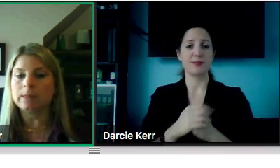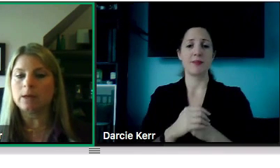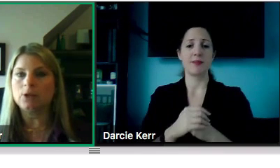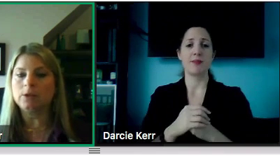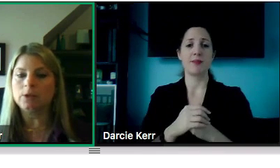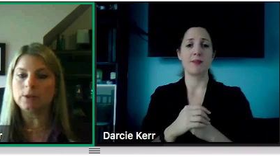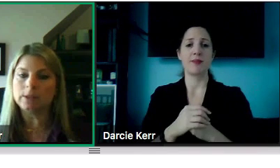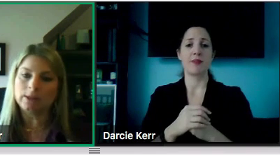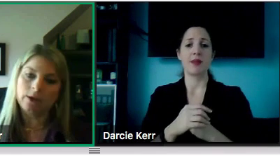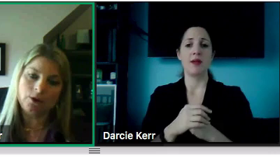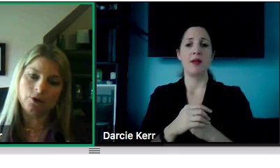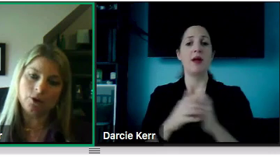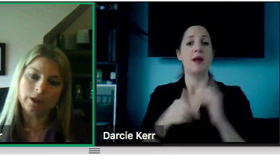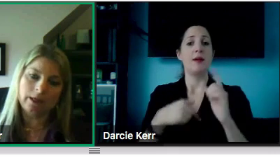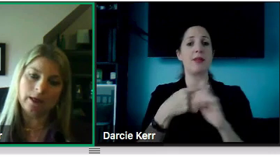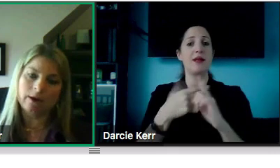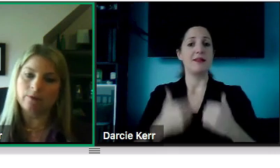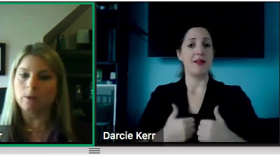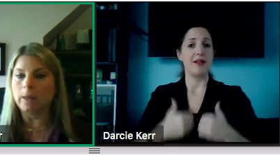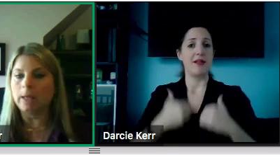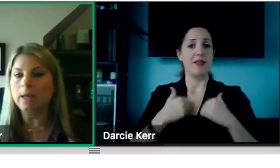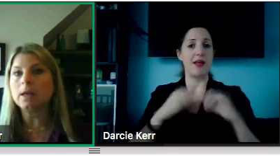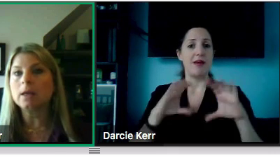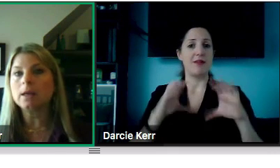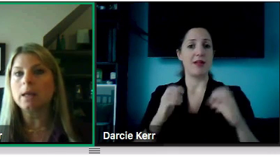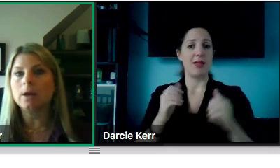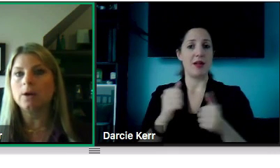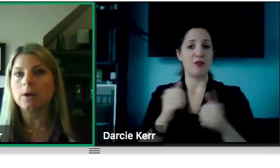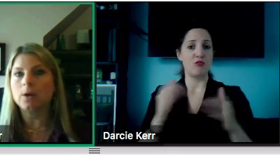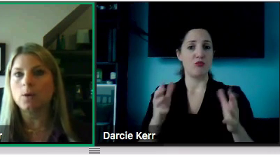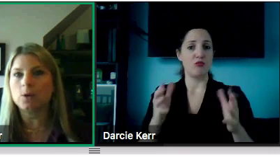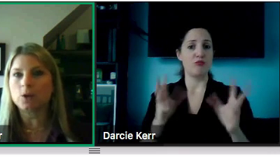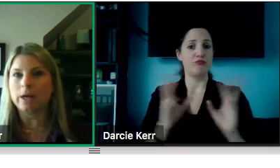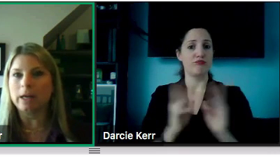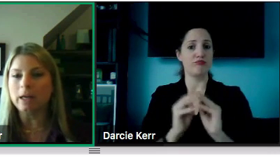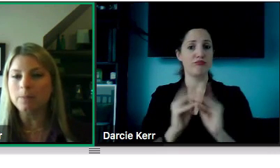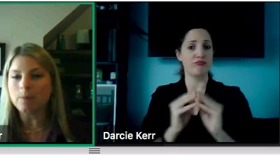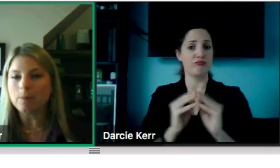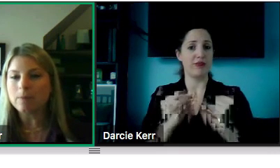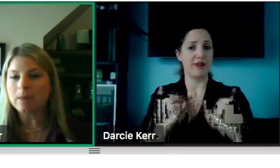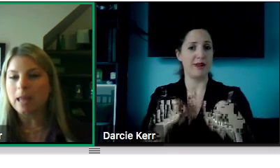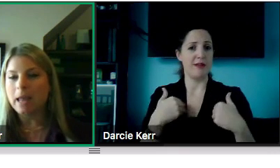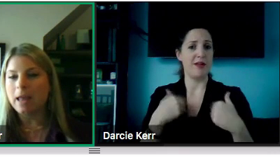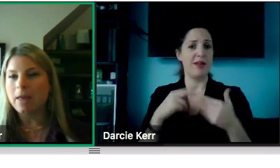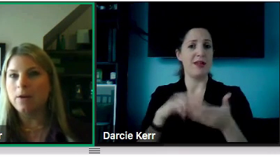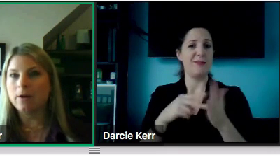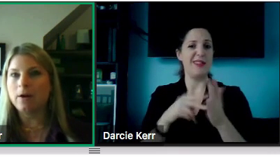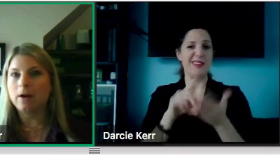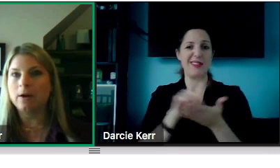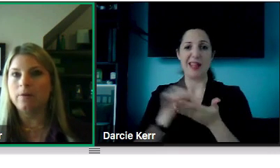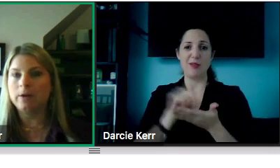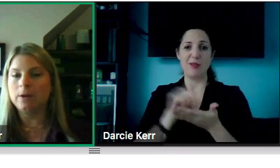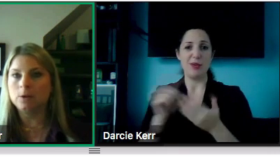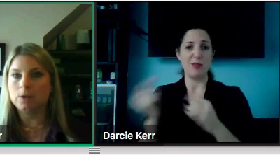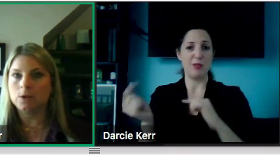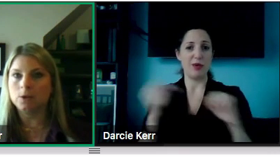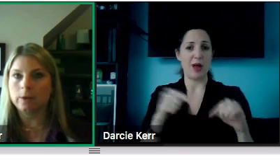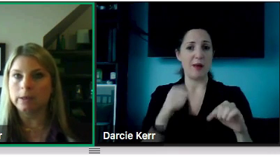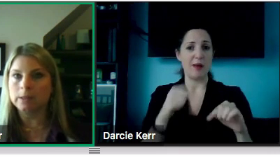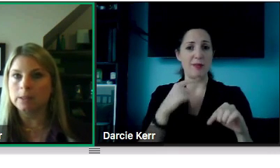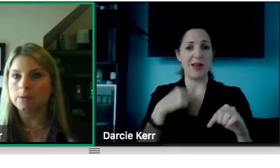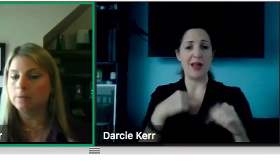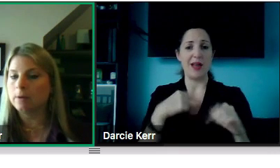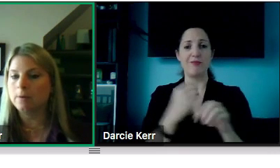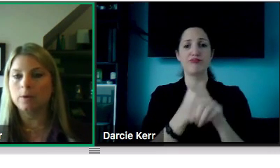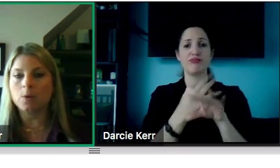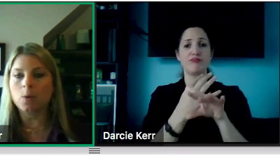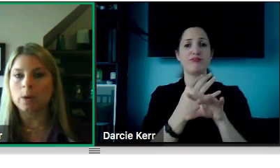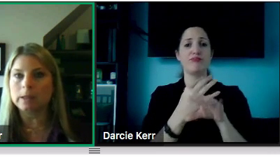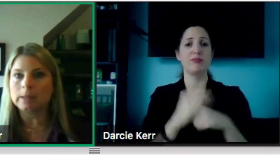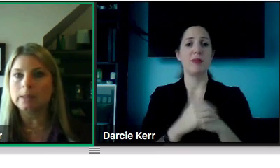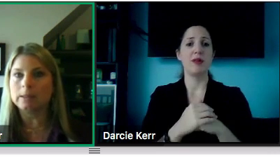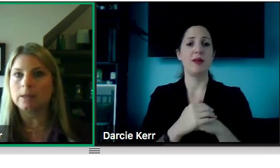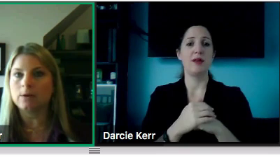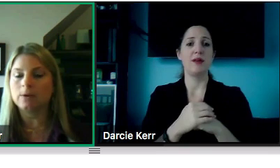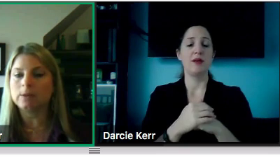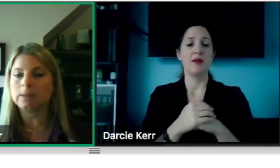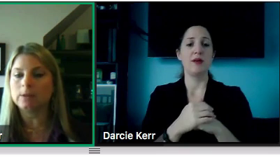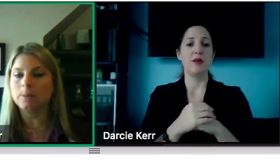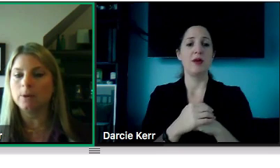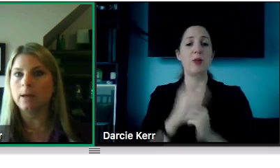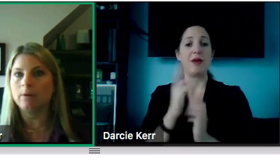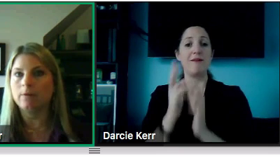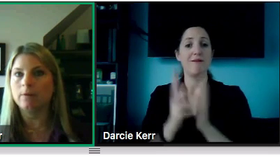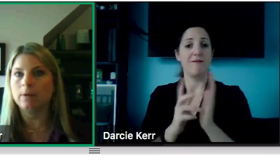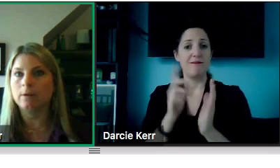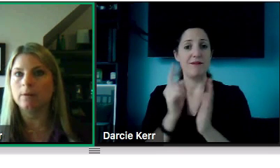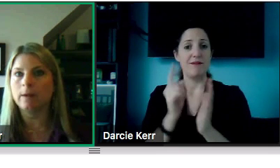live classroom sessions, usually every week, here in Go to Training. There are video tutorials throughout the courses that